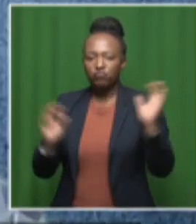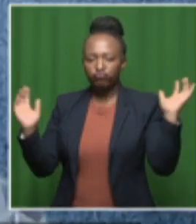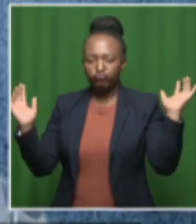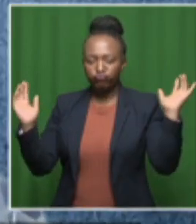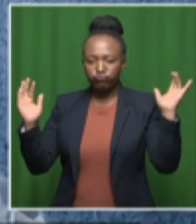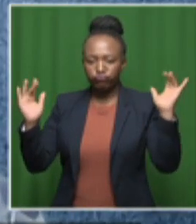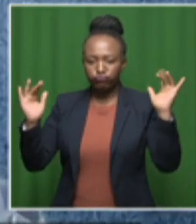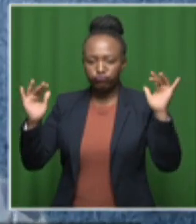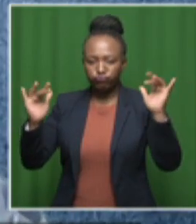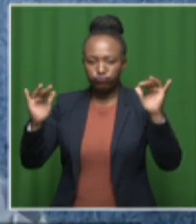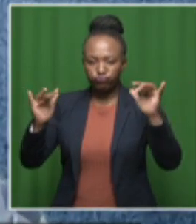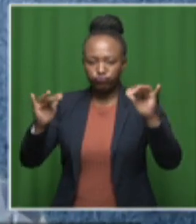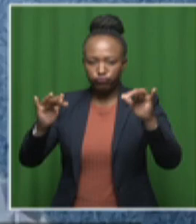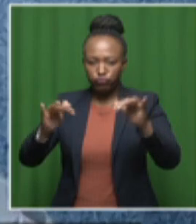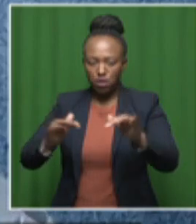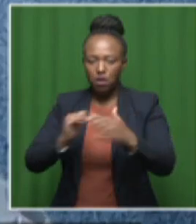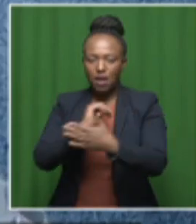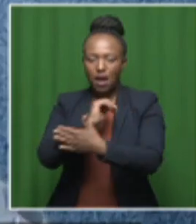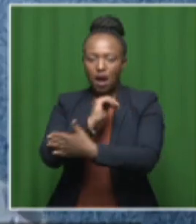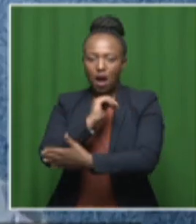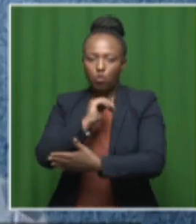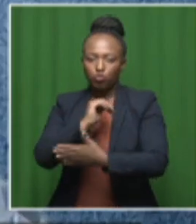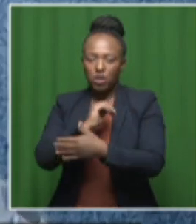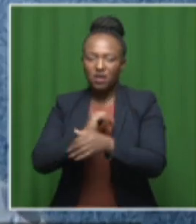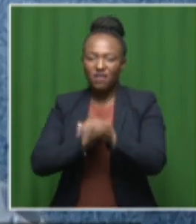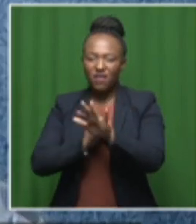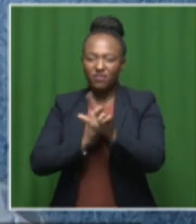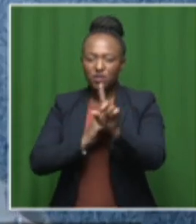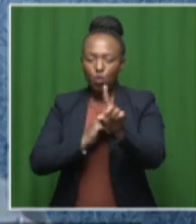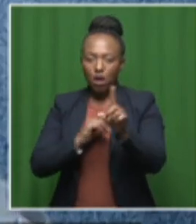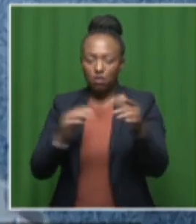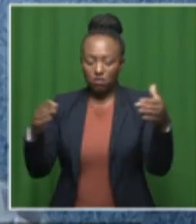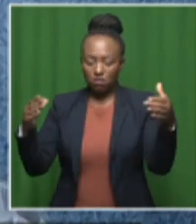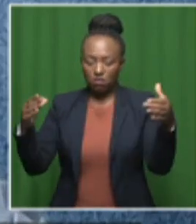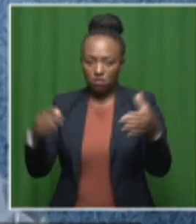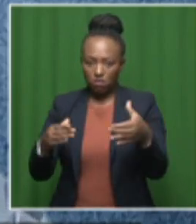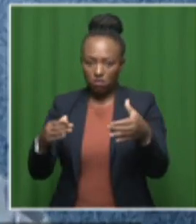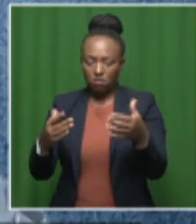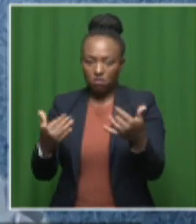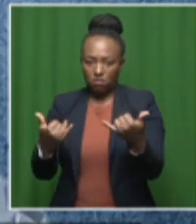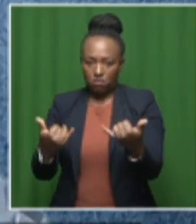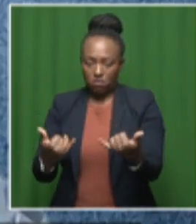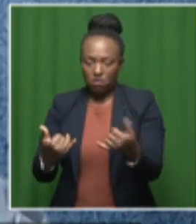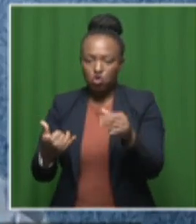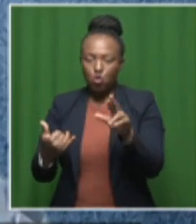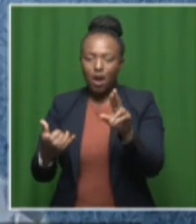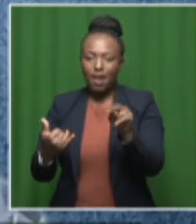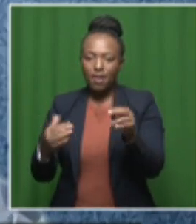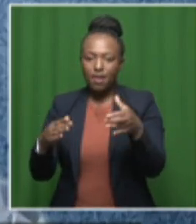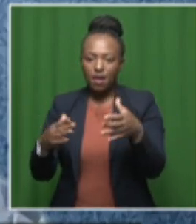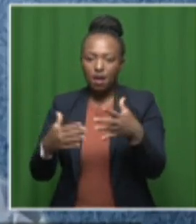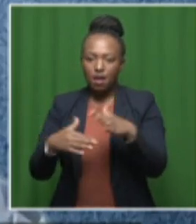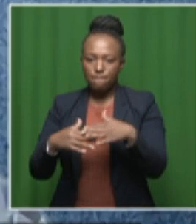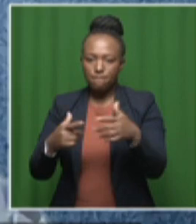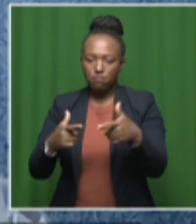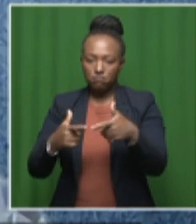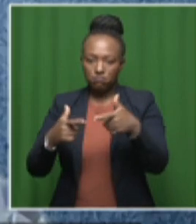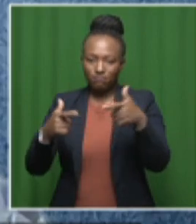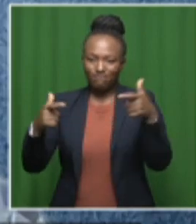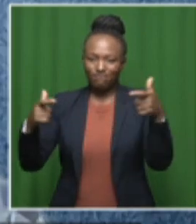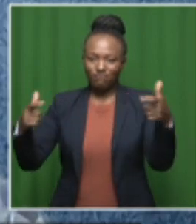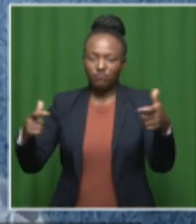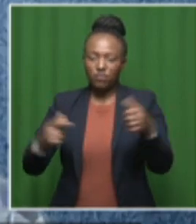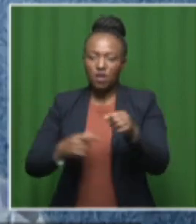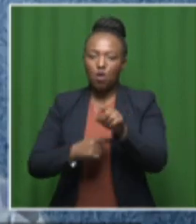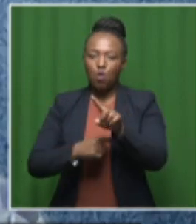make it 51 countries at the inception of the UN, that has grown over time to currently 193